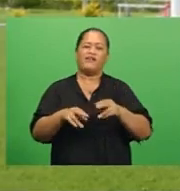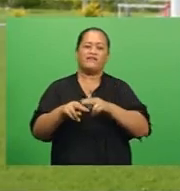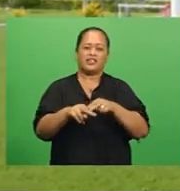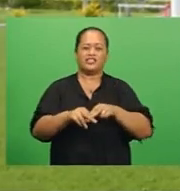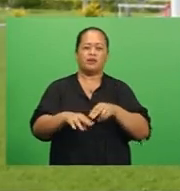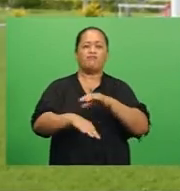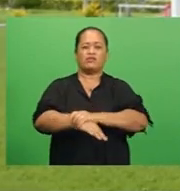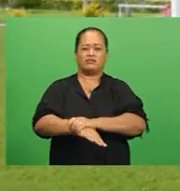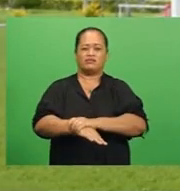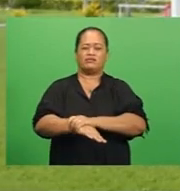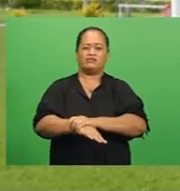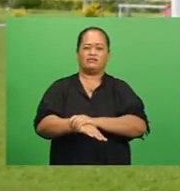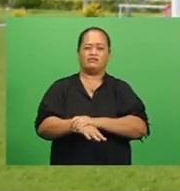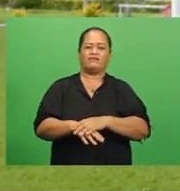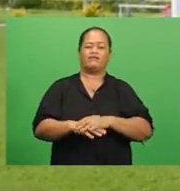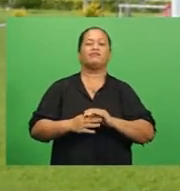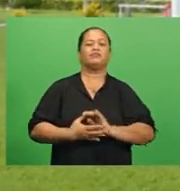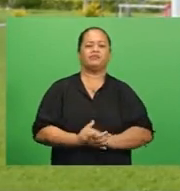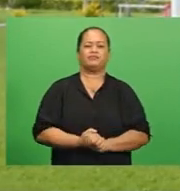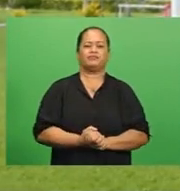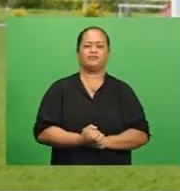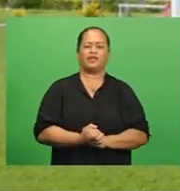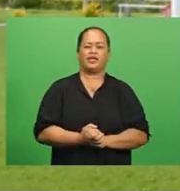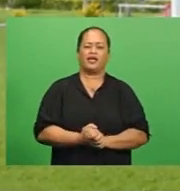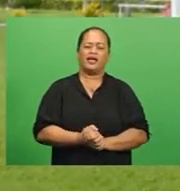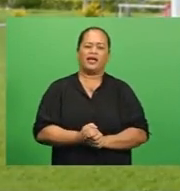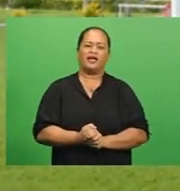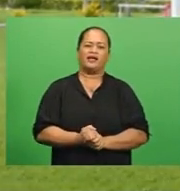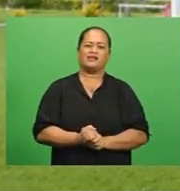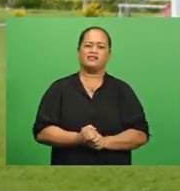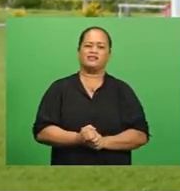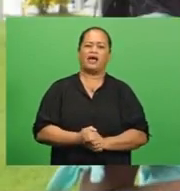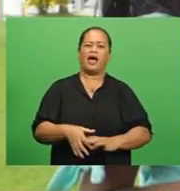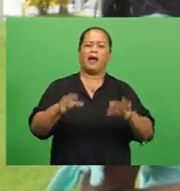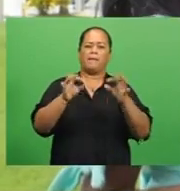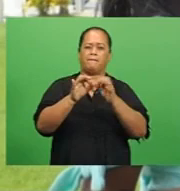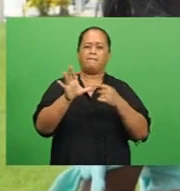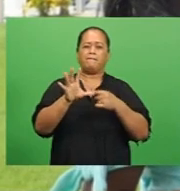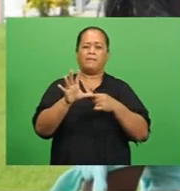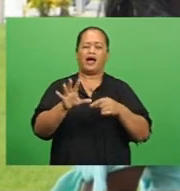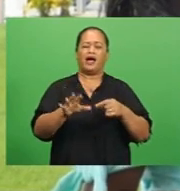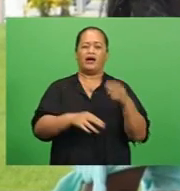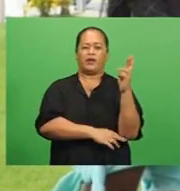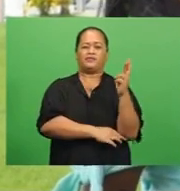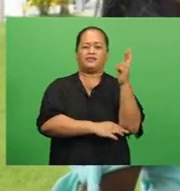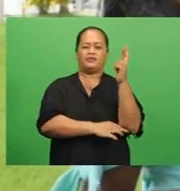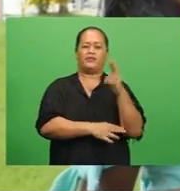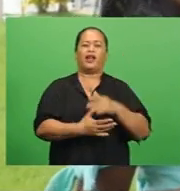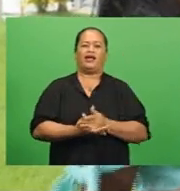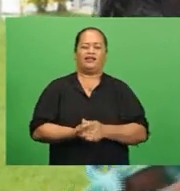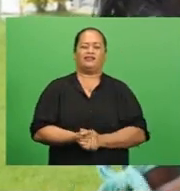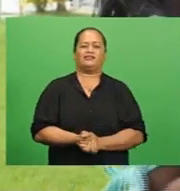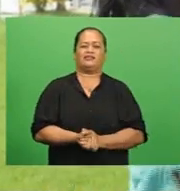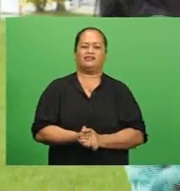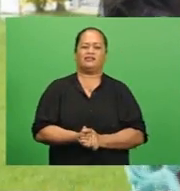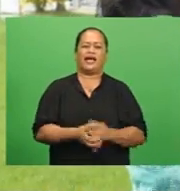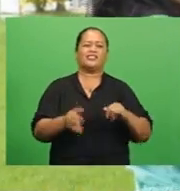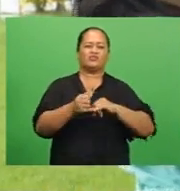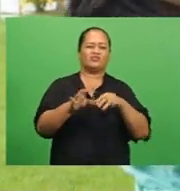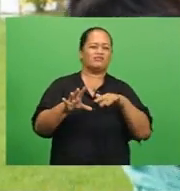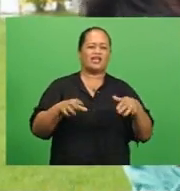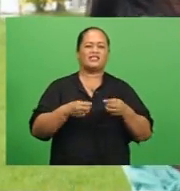school teacher will be assisted by former bar reps Malakai Kainihewe and Daniel Krishnil. Swami started his coaching career